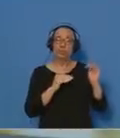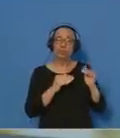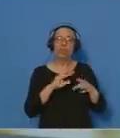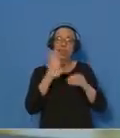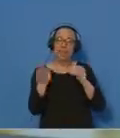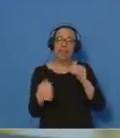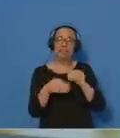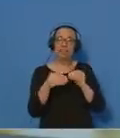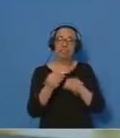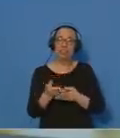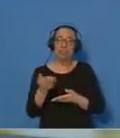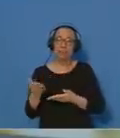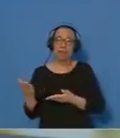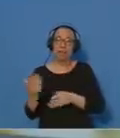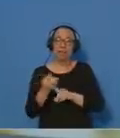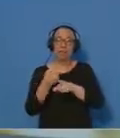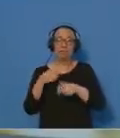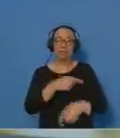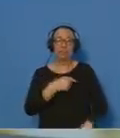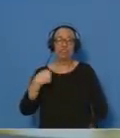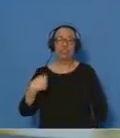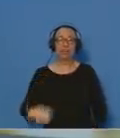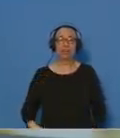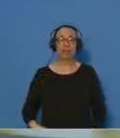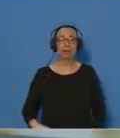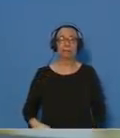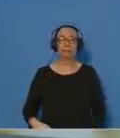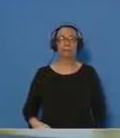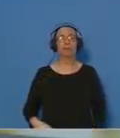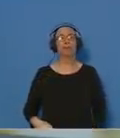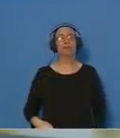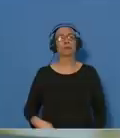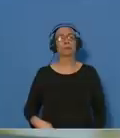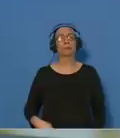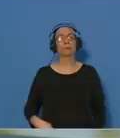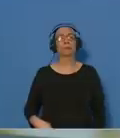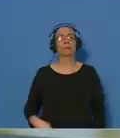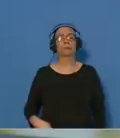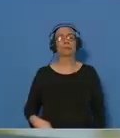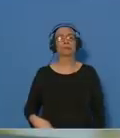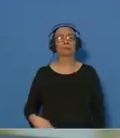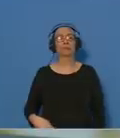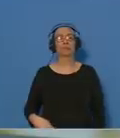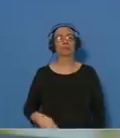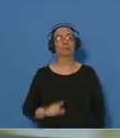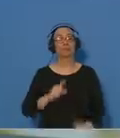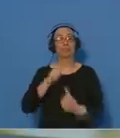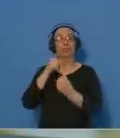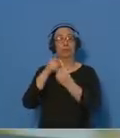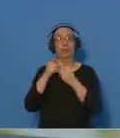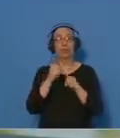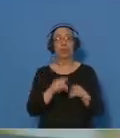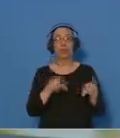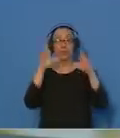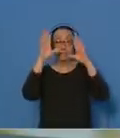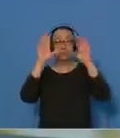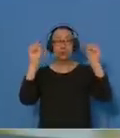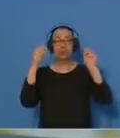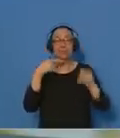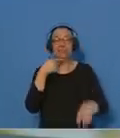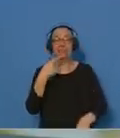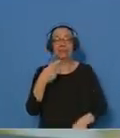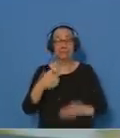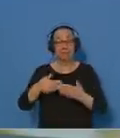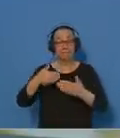from China and other areas in which we've sourced. So the objective, as the Premier has indicated